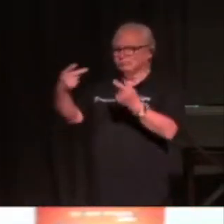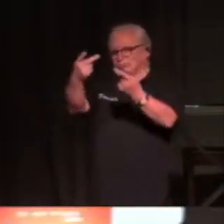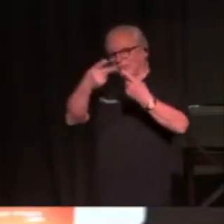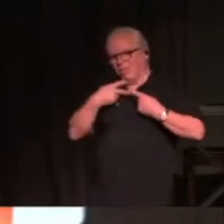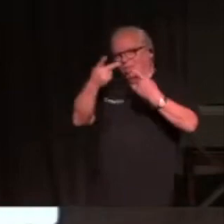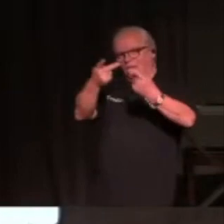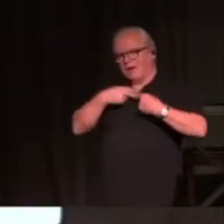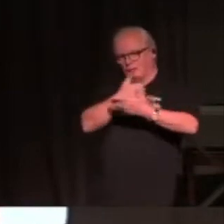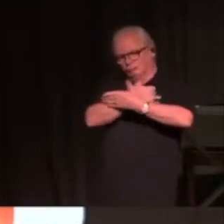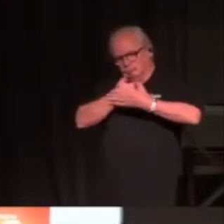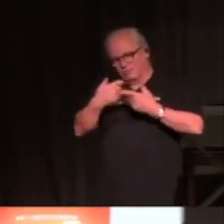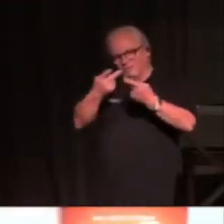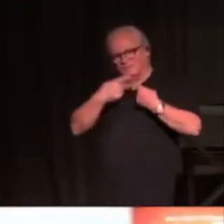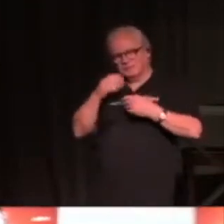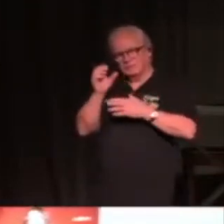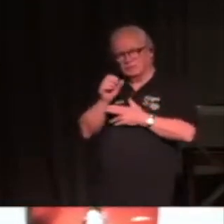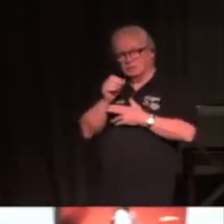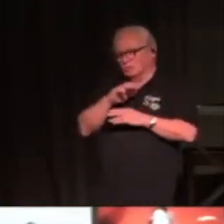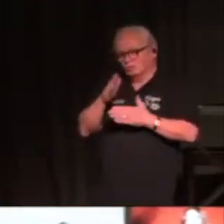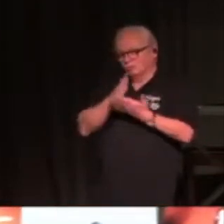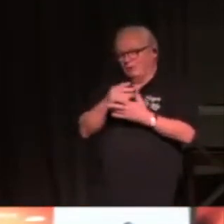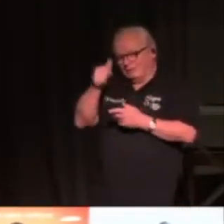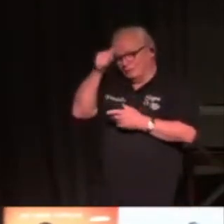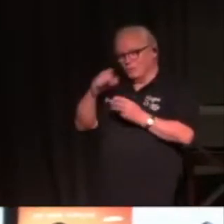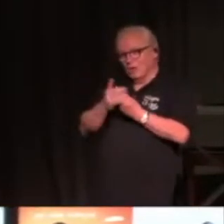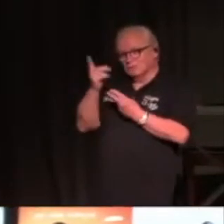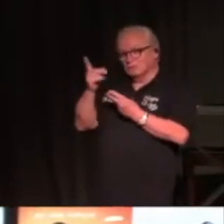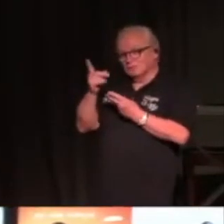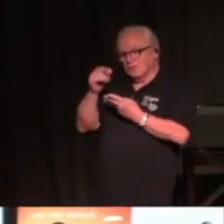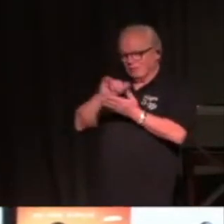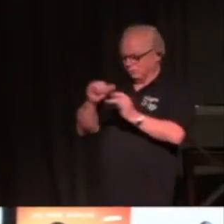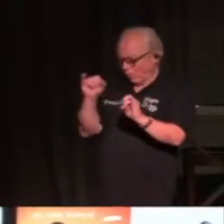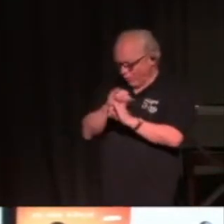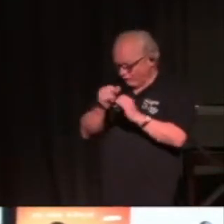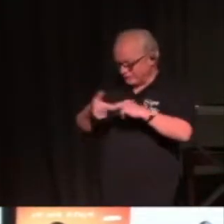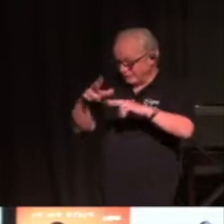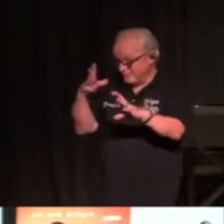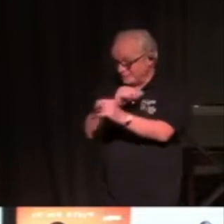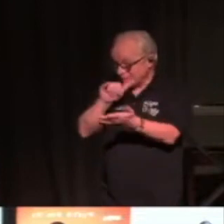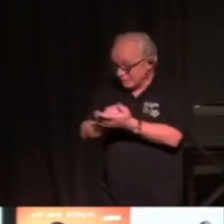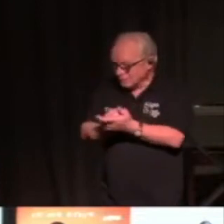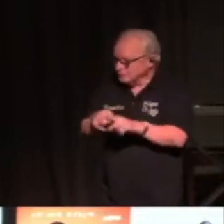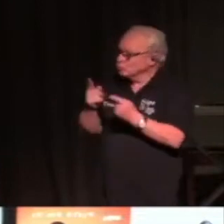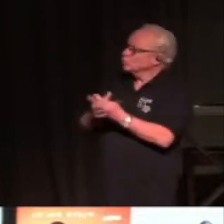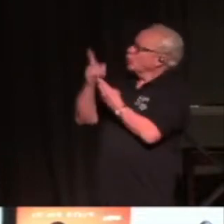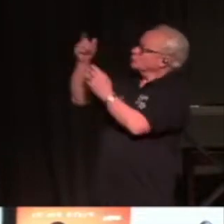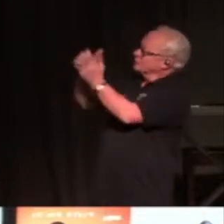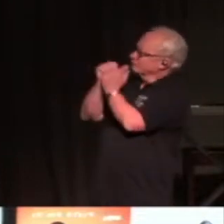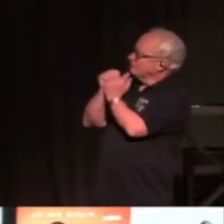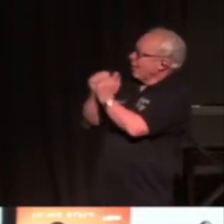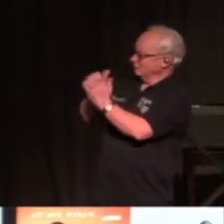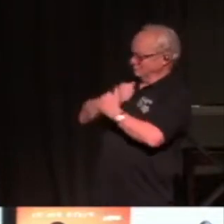that would have been a tragedy to have missed those memories with him. And not only does God value the friend